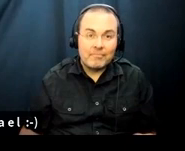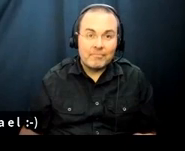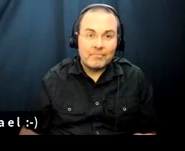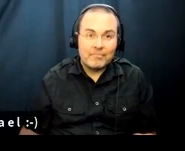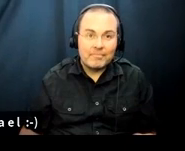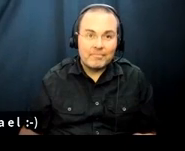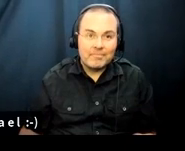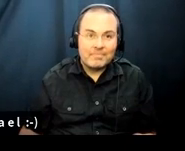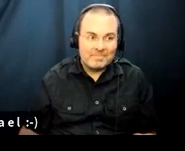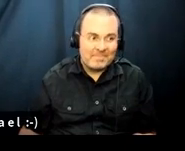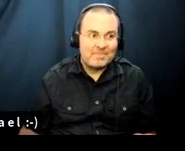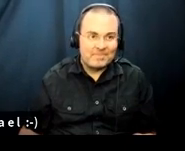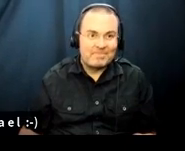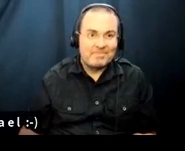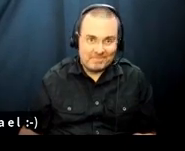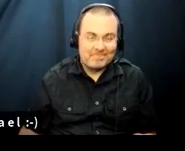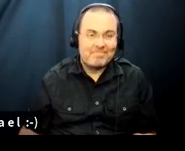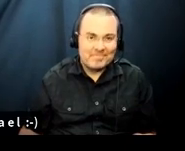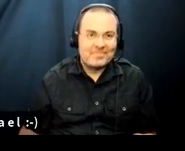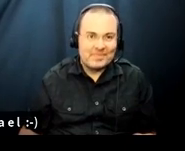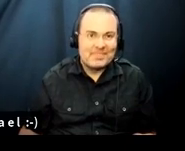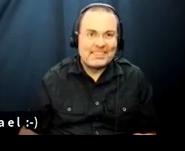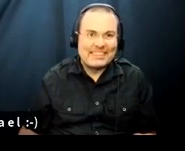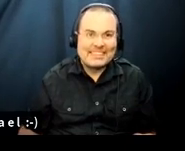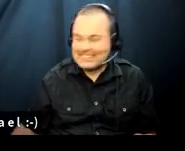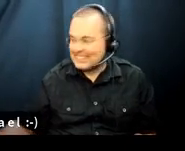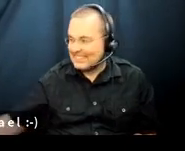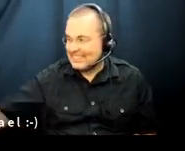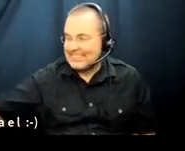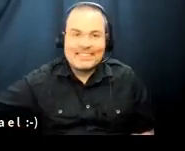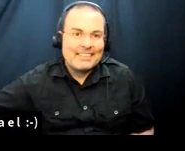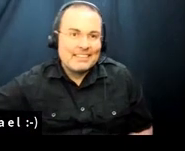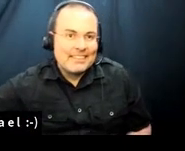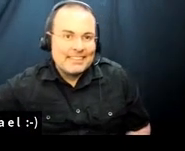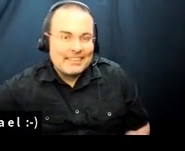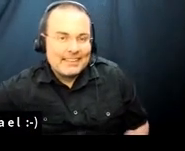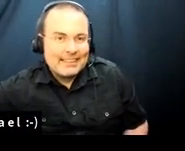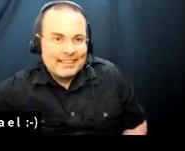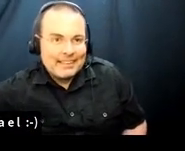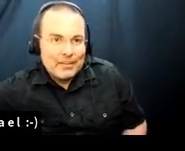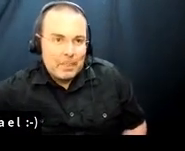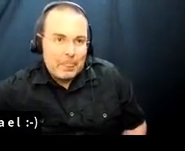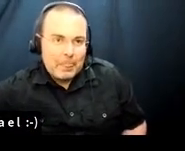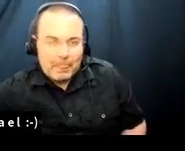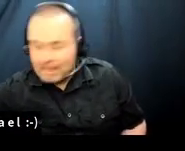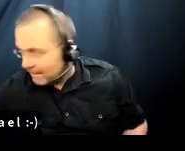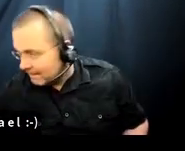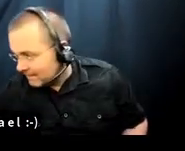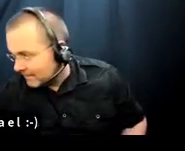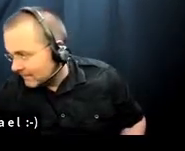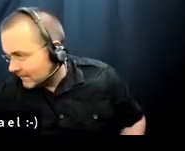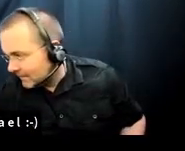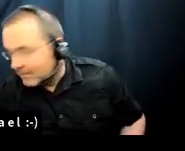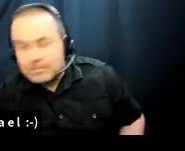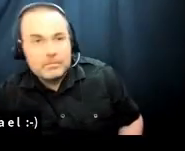right? That's wonderful. I'm happy to hear that. Do